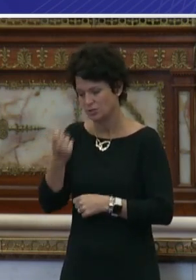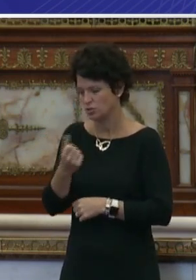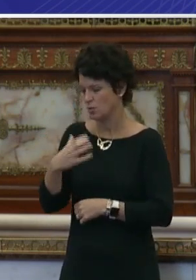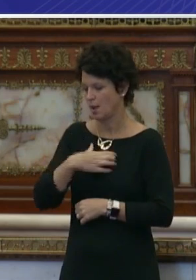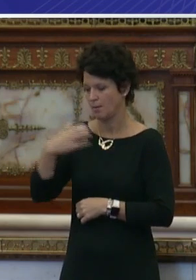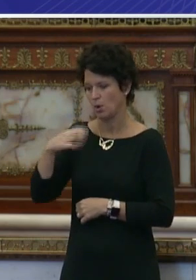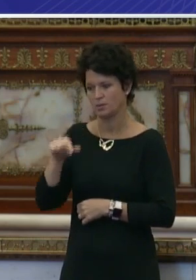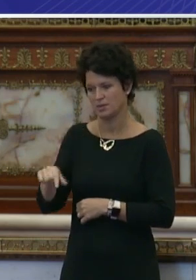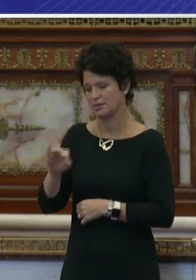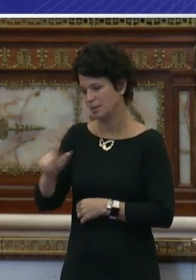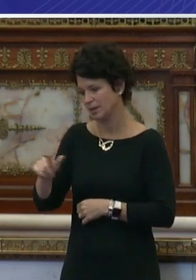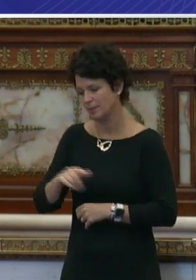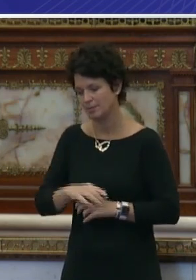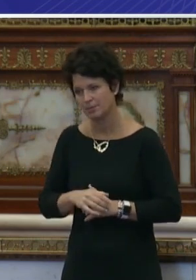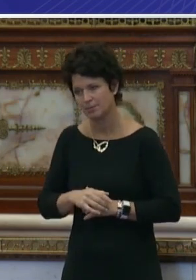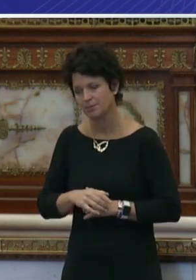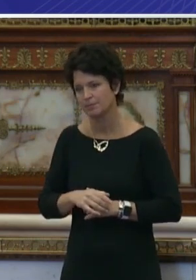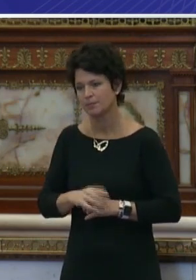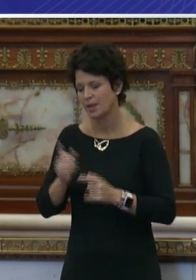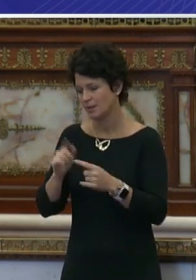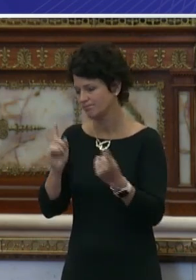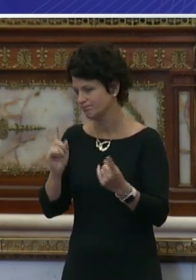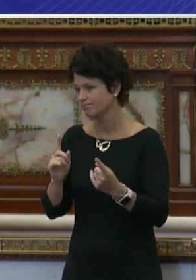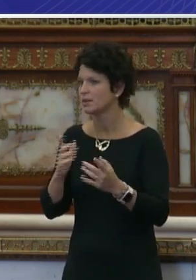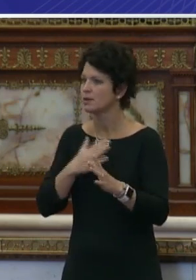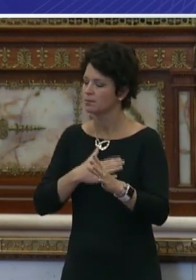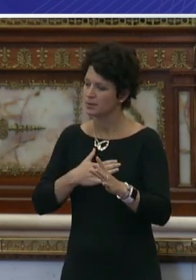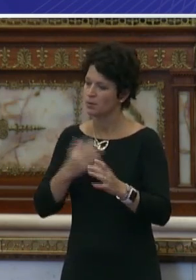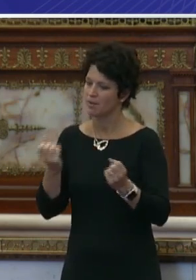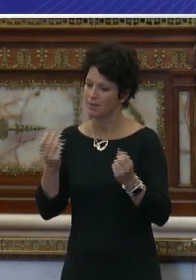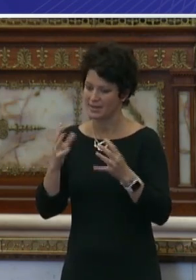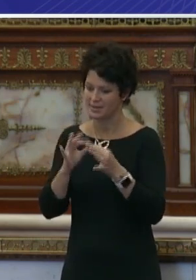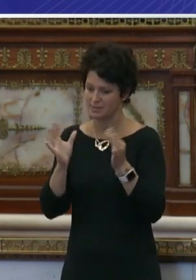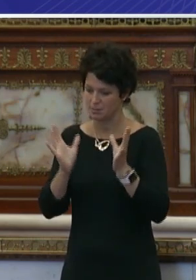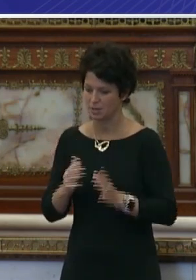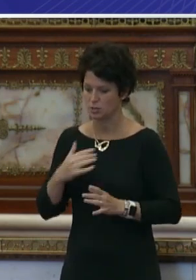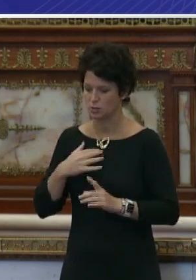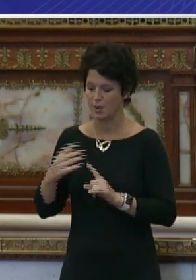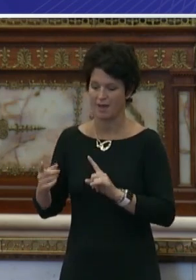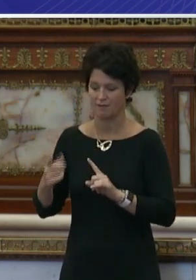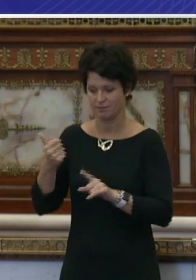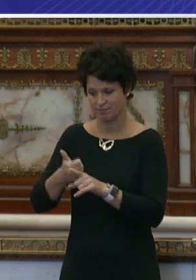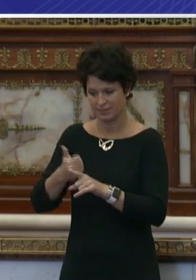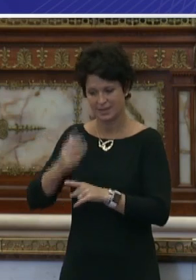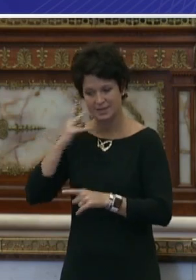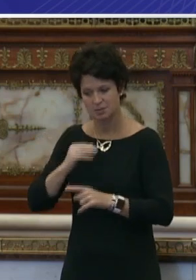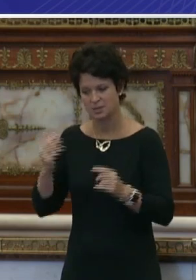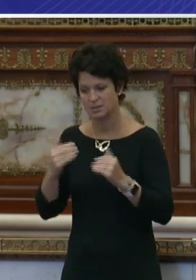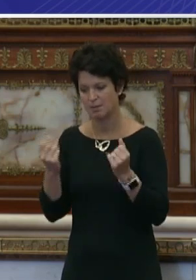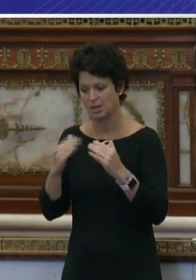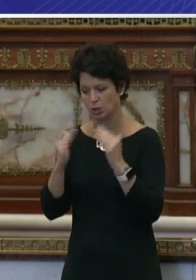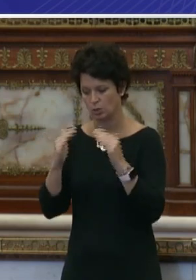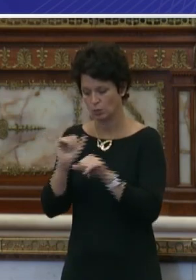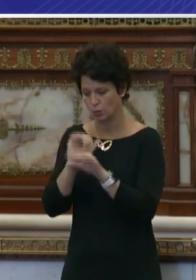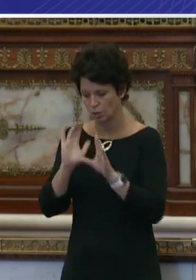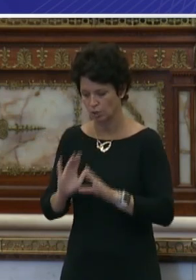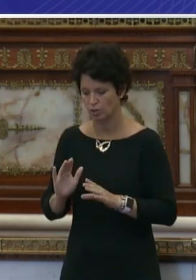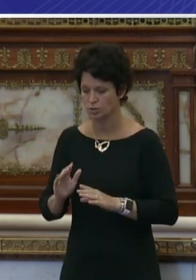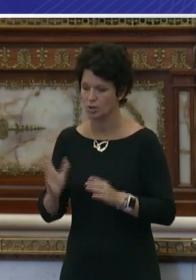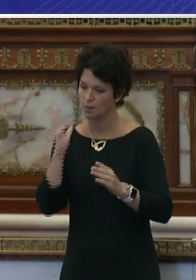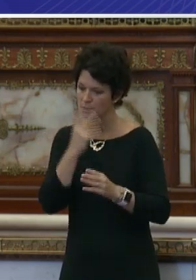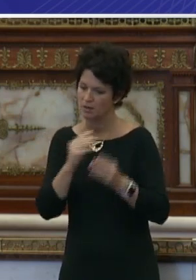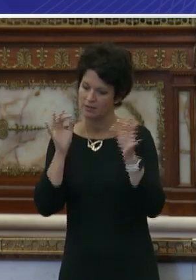oppose the bill. I know we have many speakers who have firsthand knowledge and many workers who are